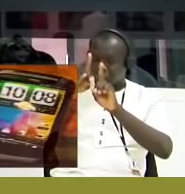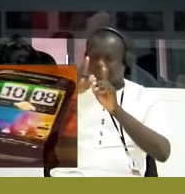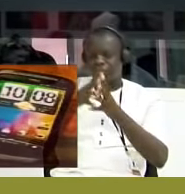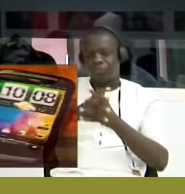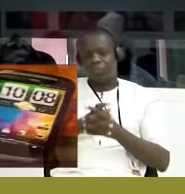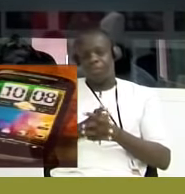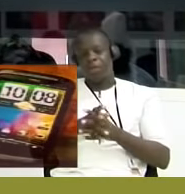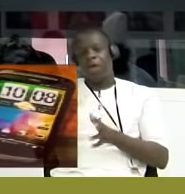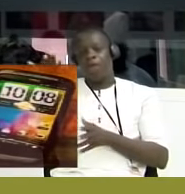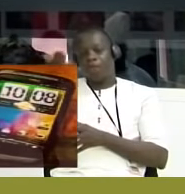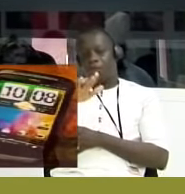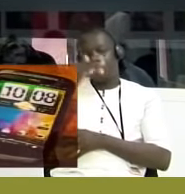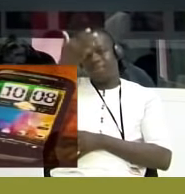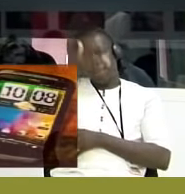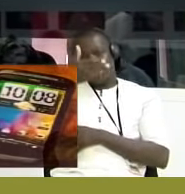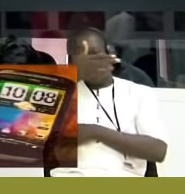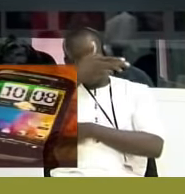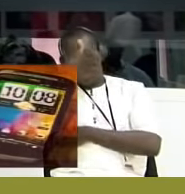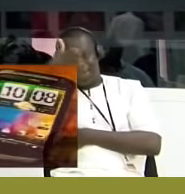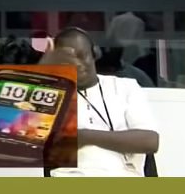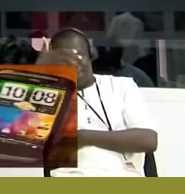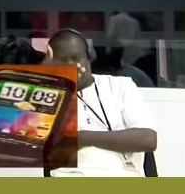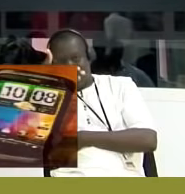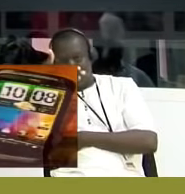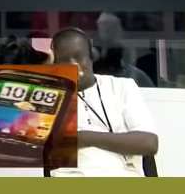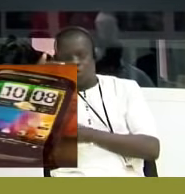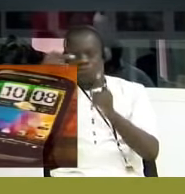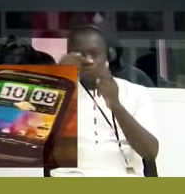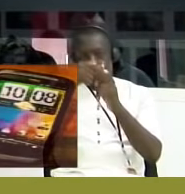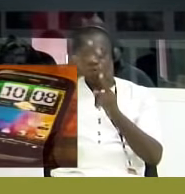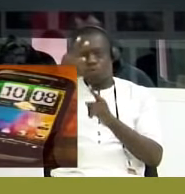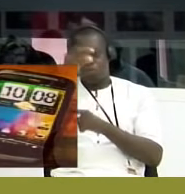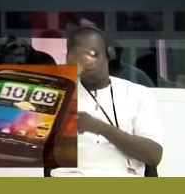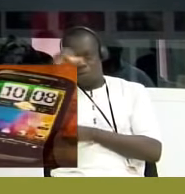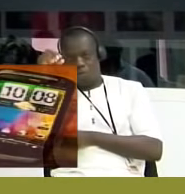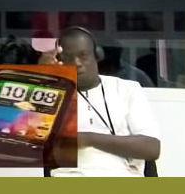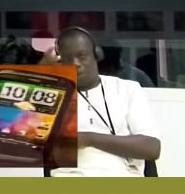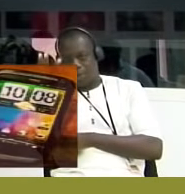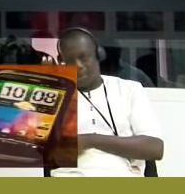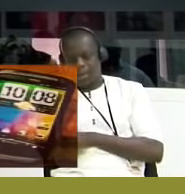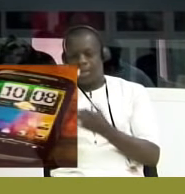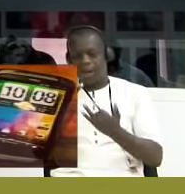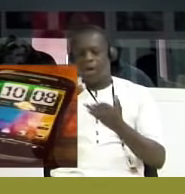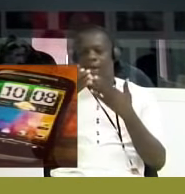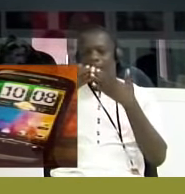from 1999 to 2003. Can you tell us what your responsibilities were?